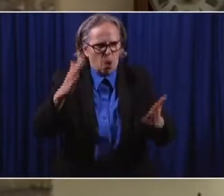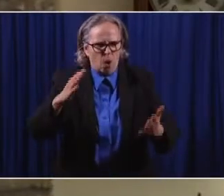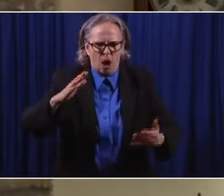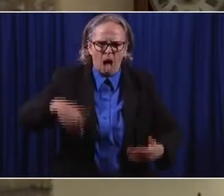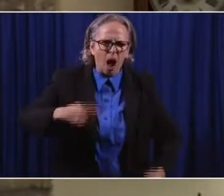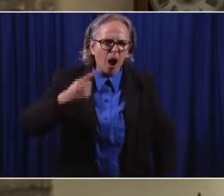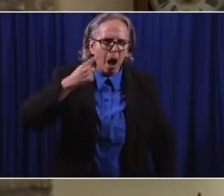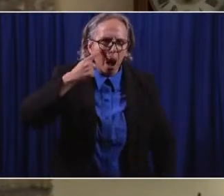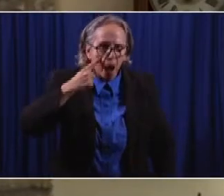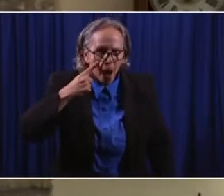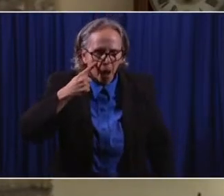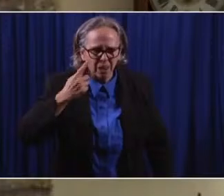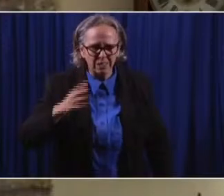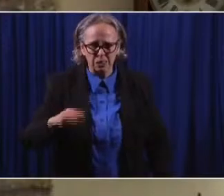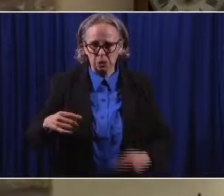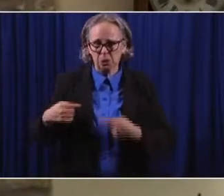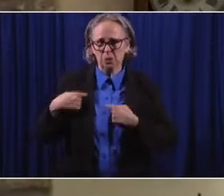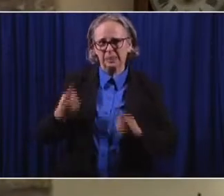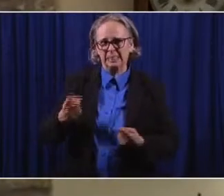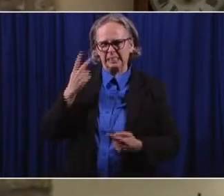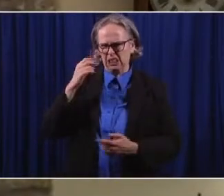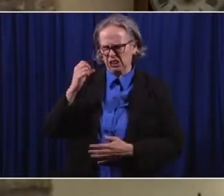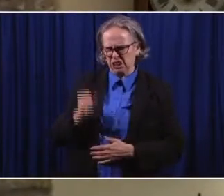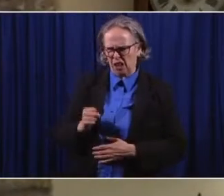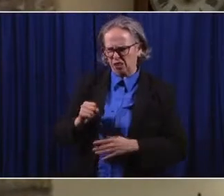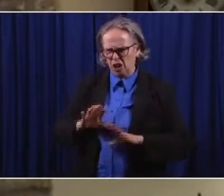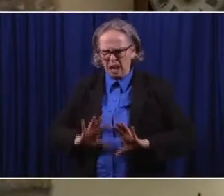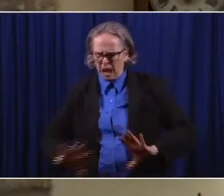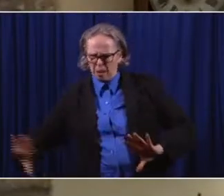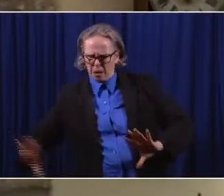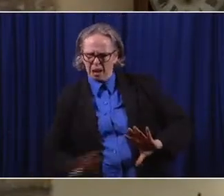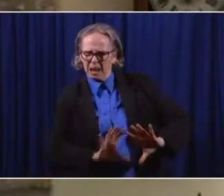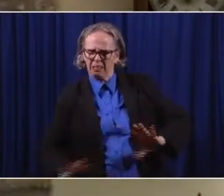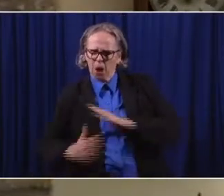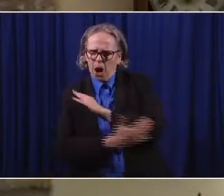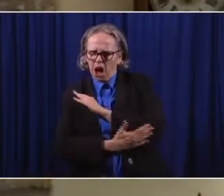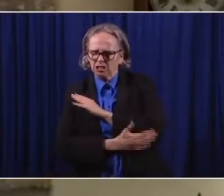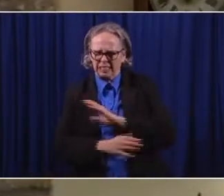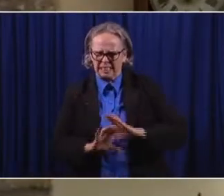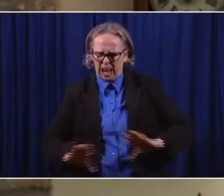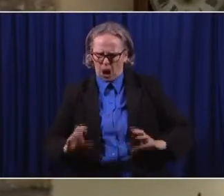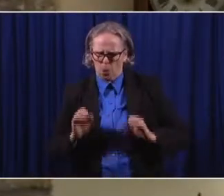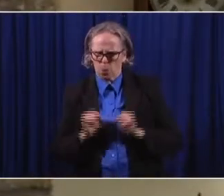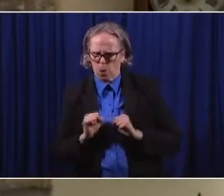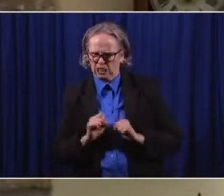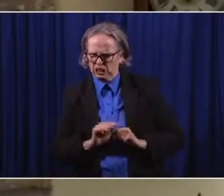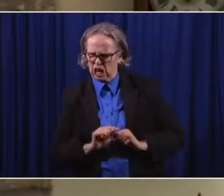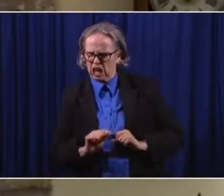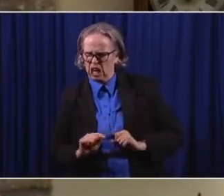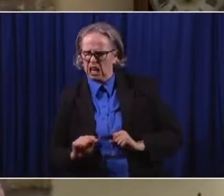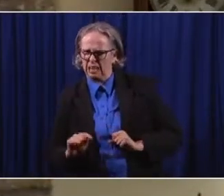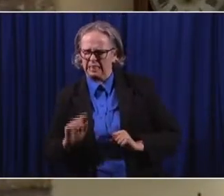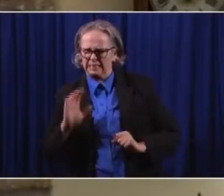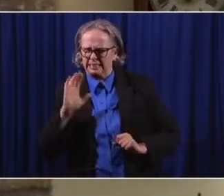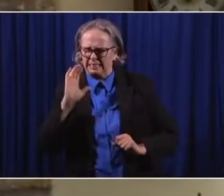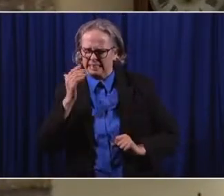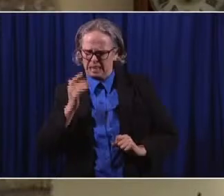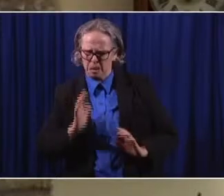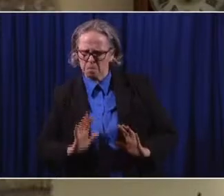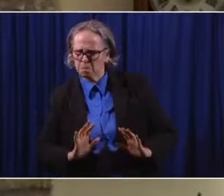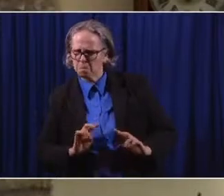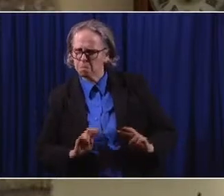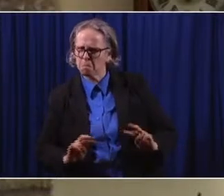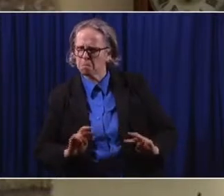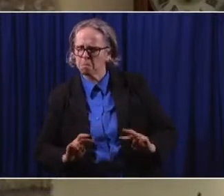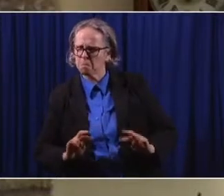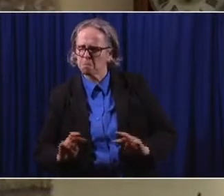well with the virus, and they attribute that to the wearing of the mask. So again, let's hope we get the flu shot, everybody, people wear masks,